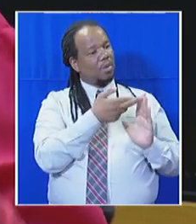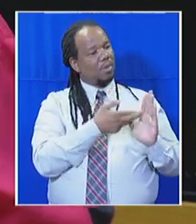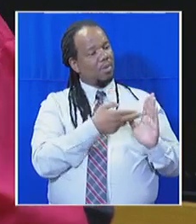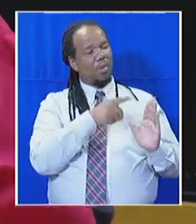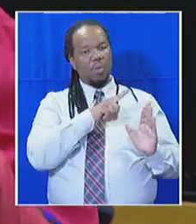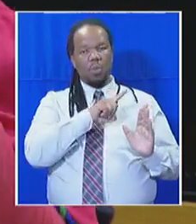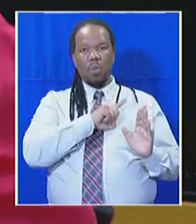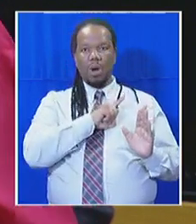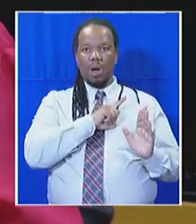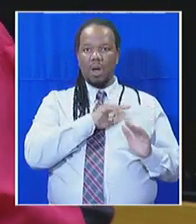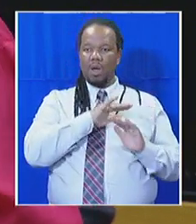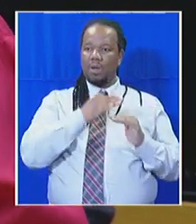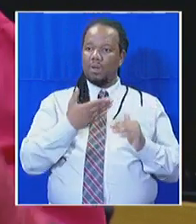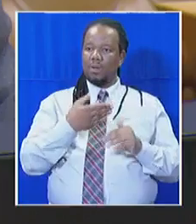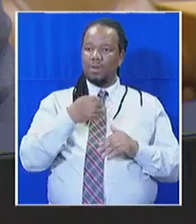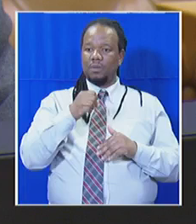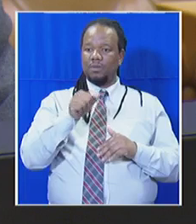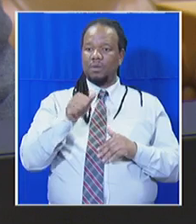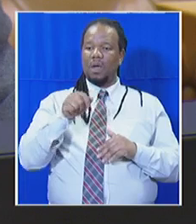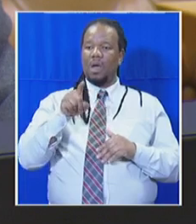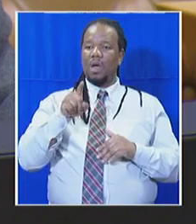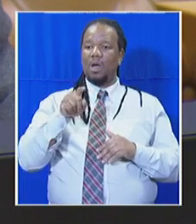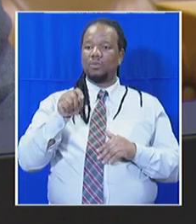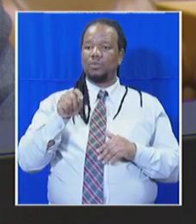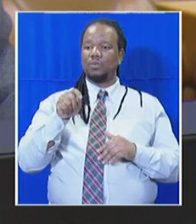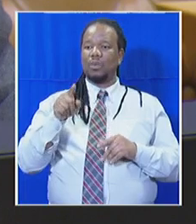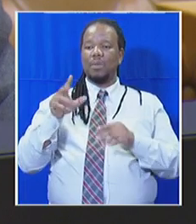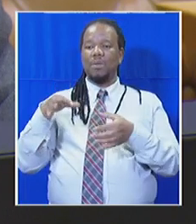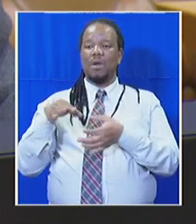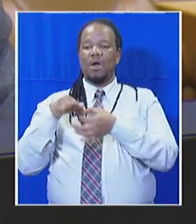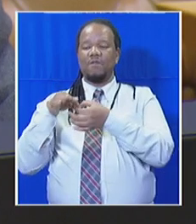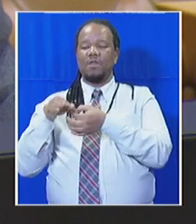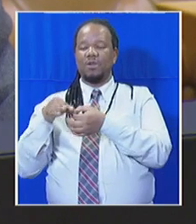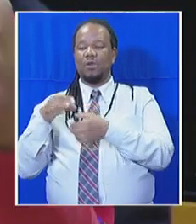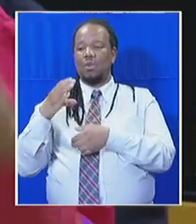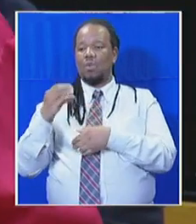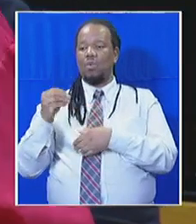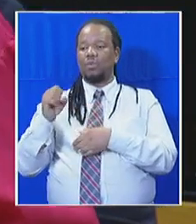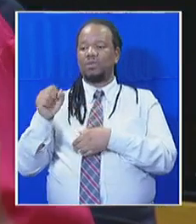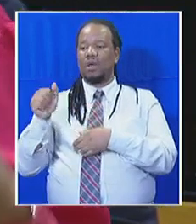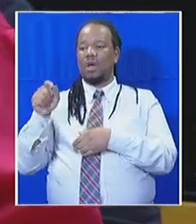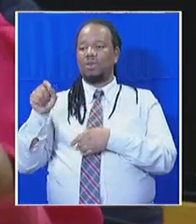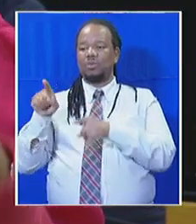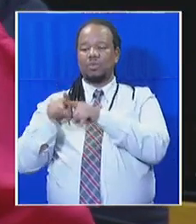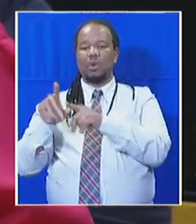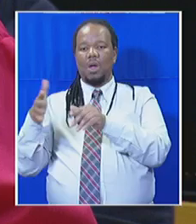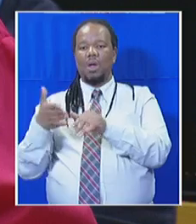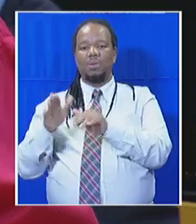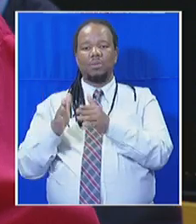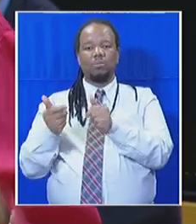is affiliated to COSATU, which COSATU is in alliance with your ANC, because you are